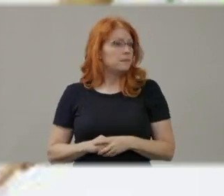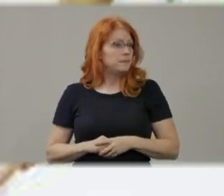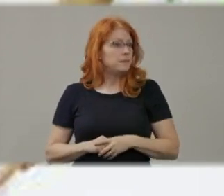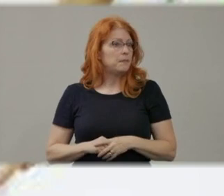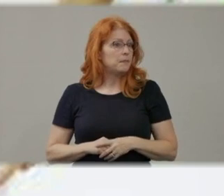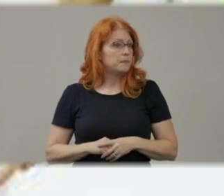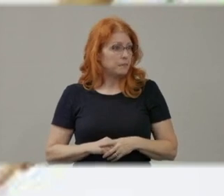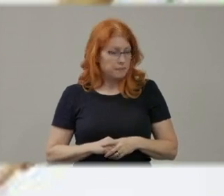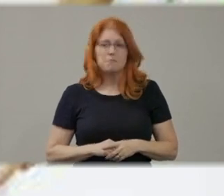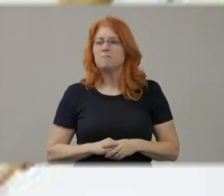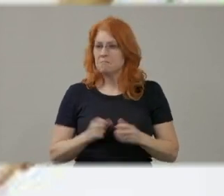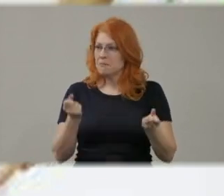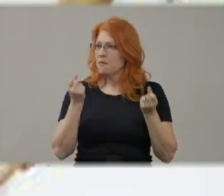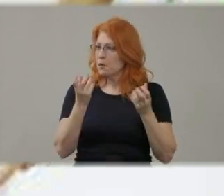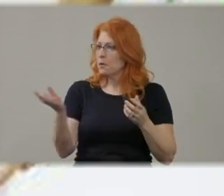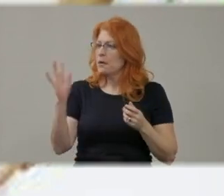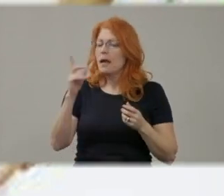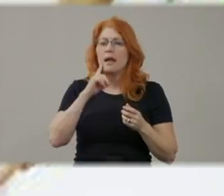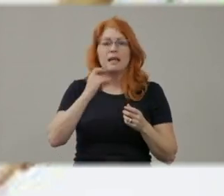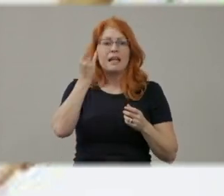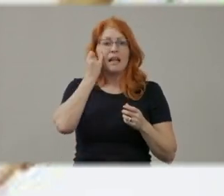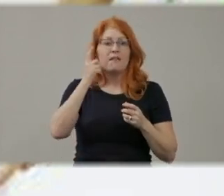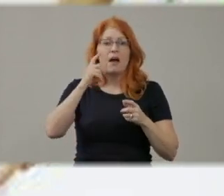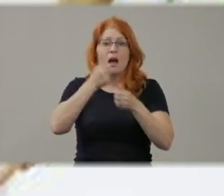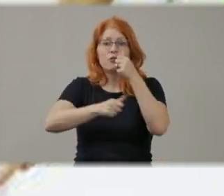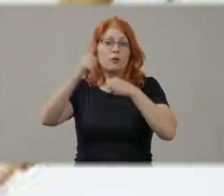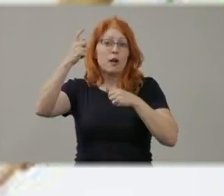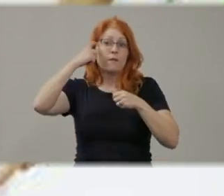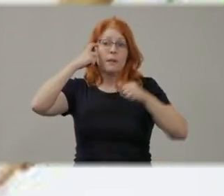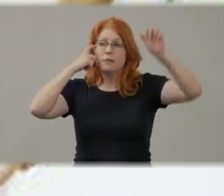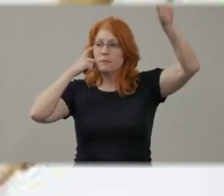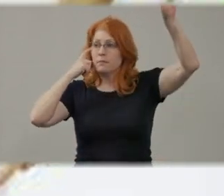Okay, quite a few. And then raise your hand if you're with a government entity.